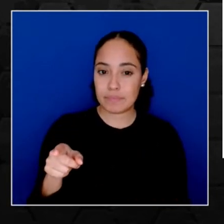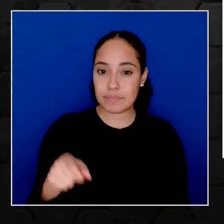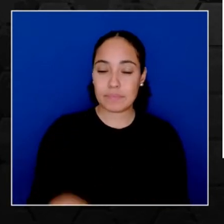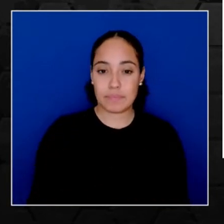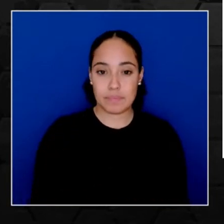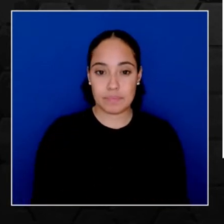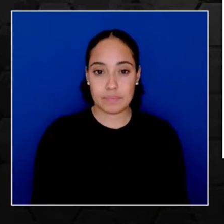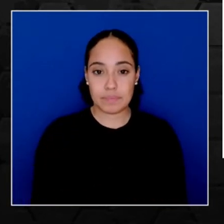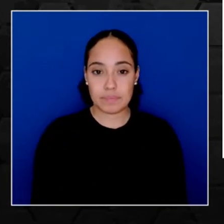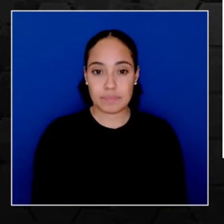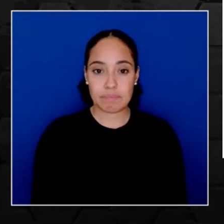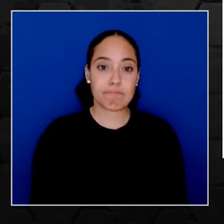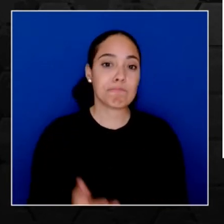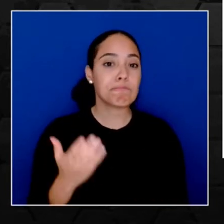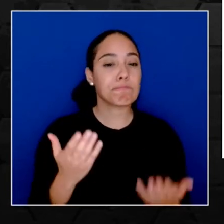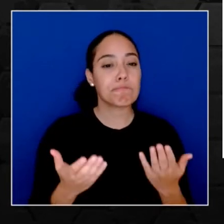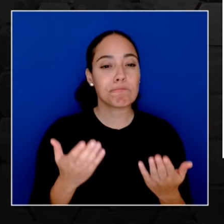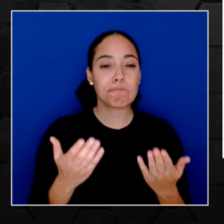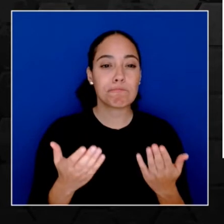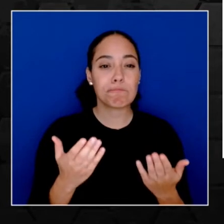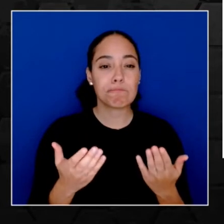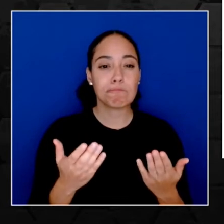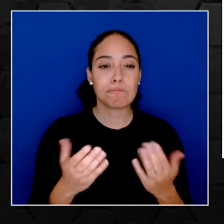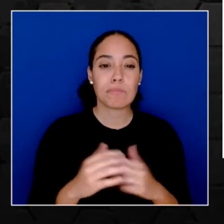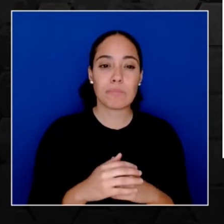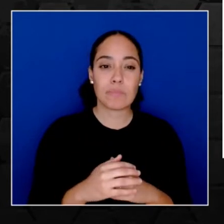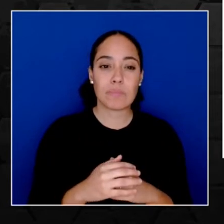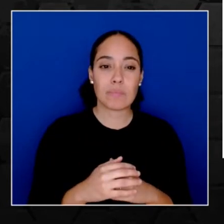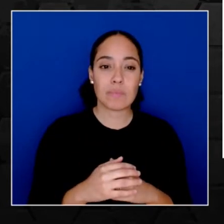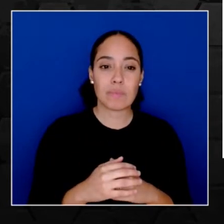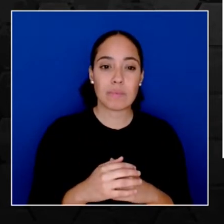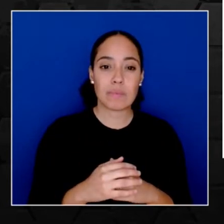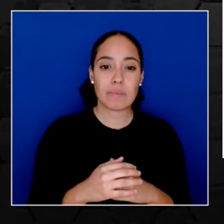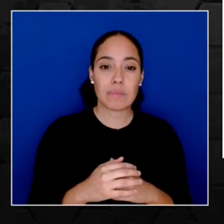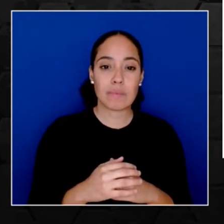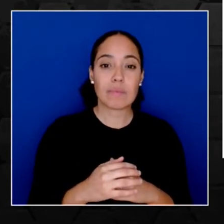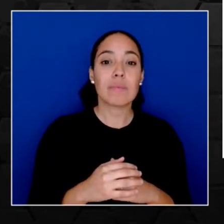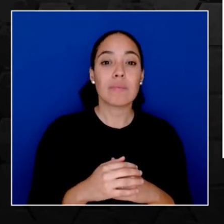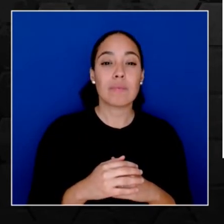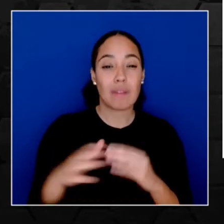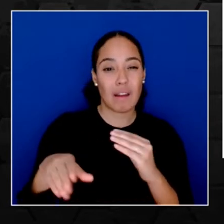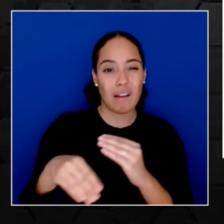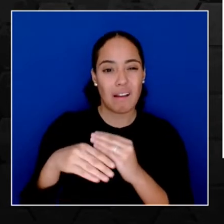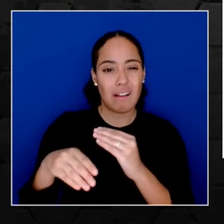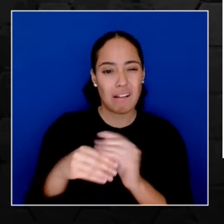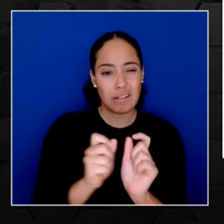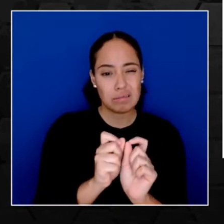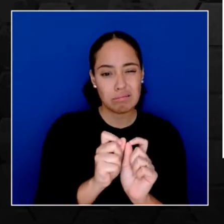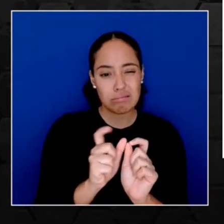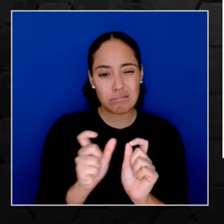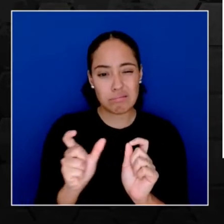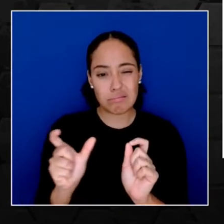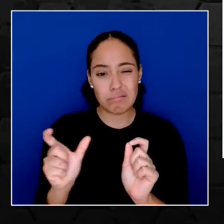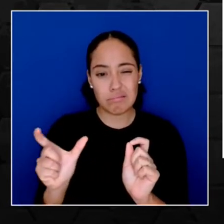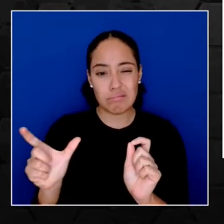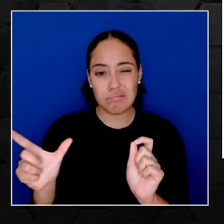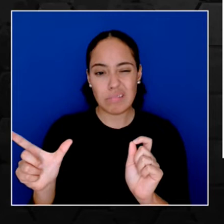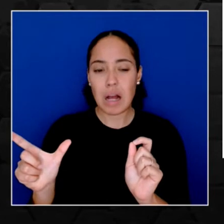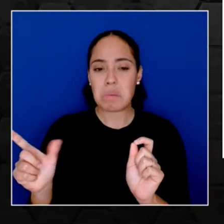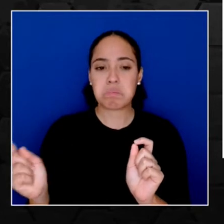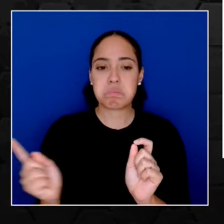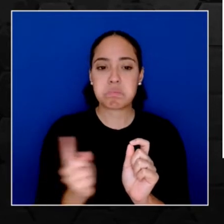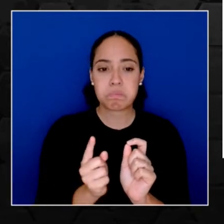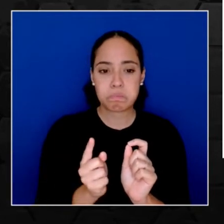maybe I want to, because I reiterate that, so I didn't want to create extra tensors. So removing that extra tensor I'm using here. So what I'm doing,